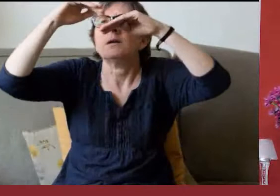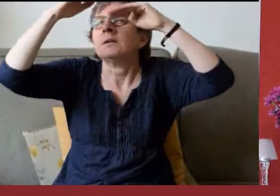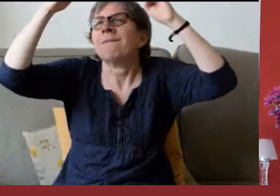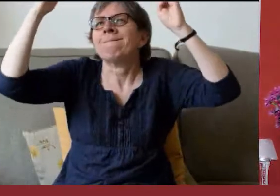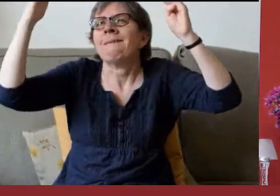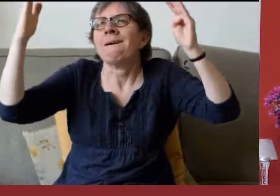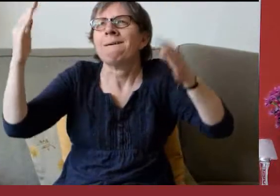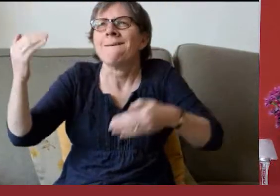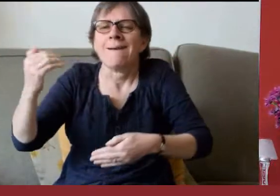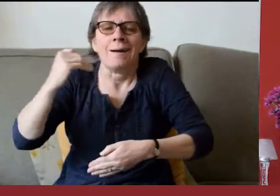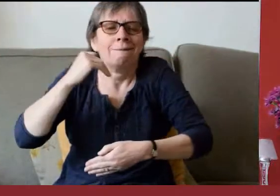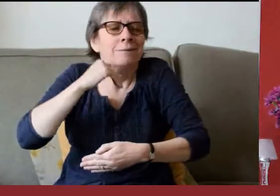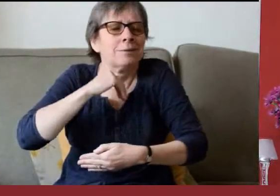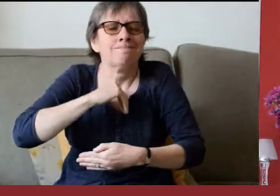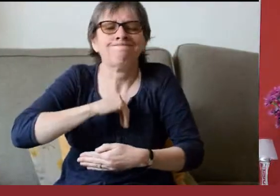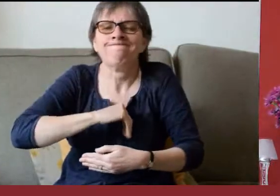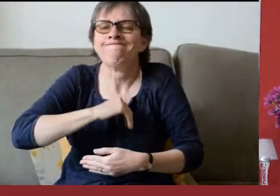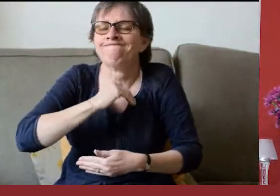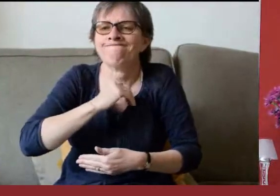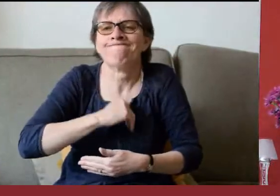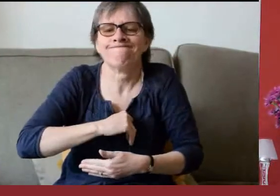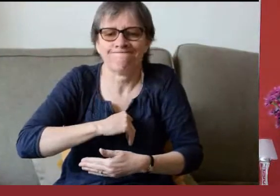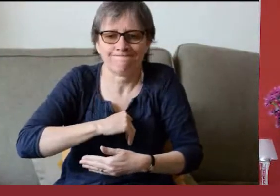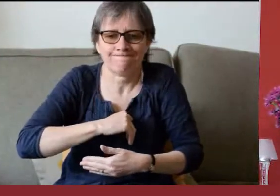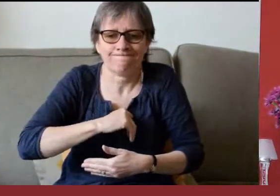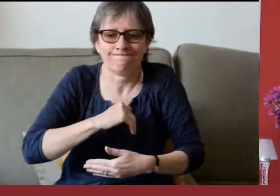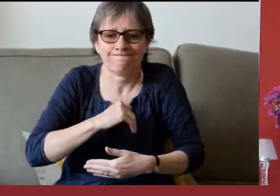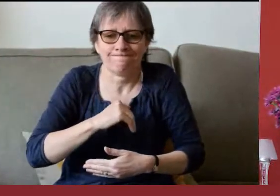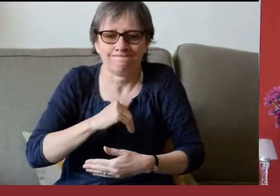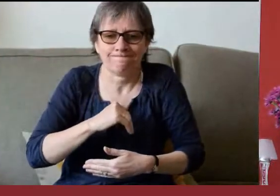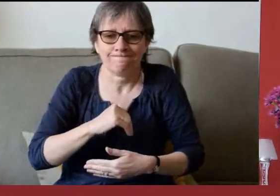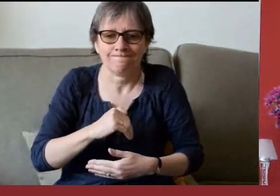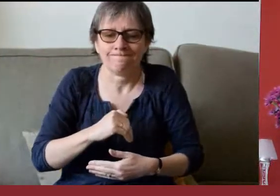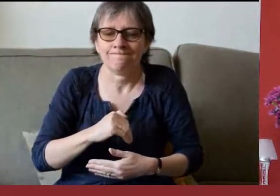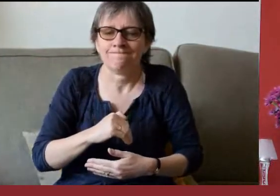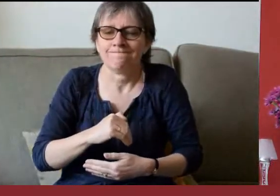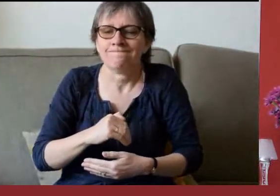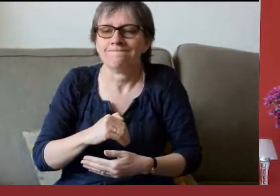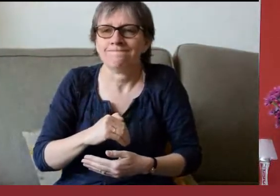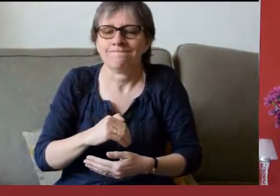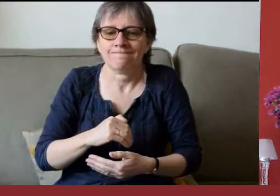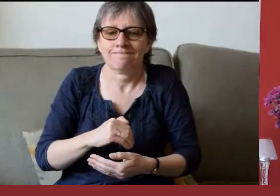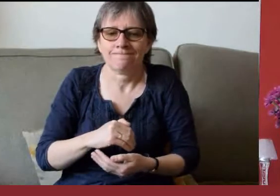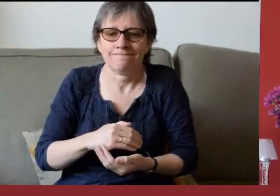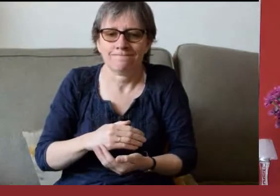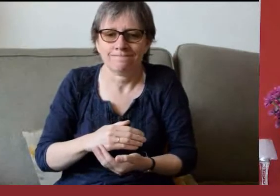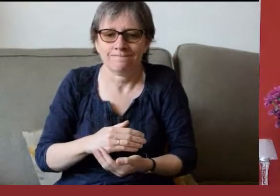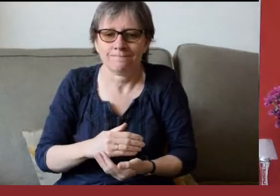Of heaven, living in me.